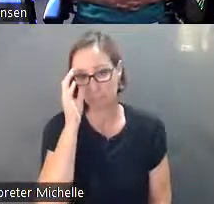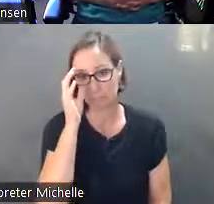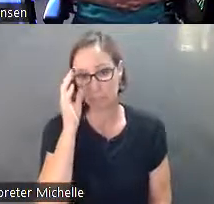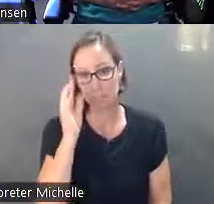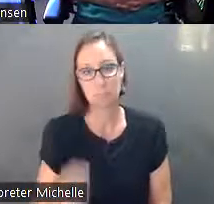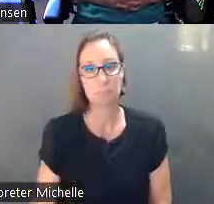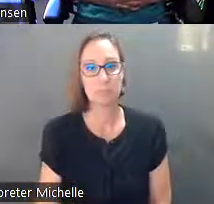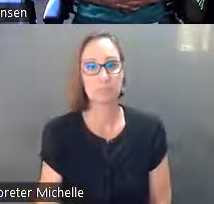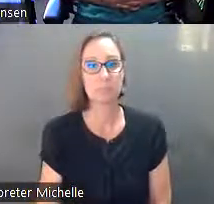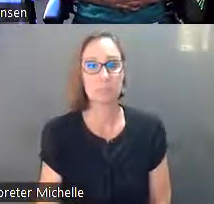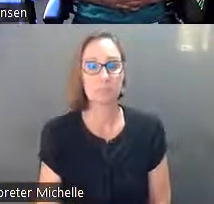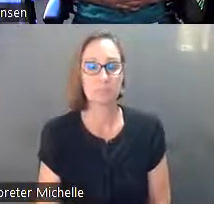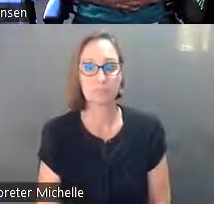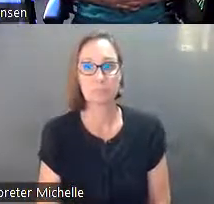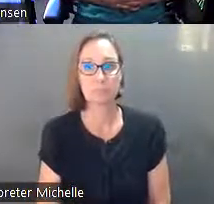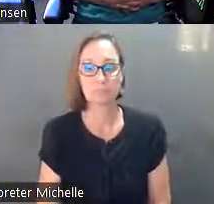if we